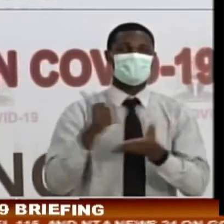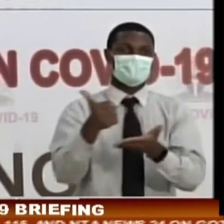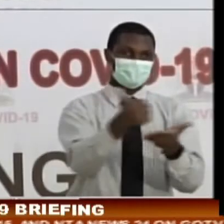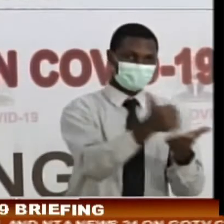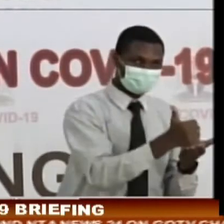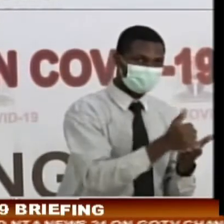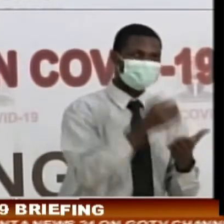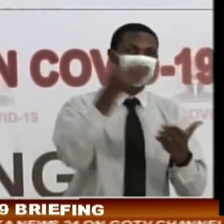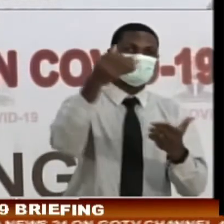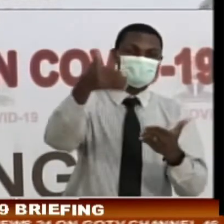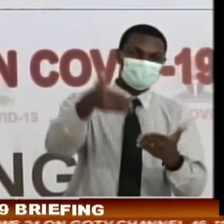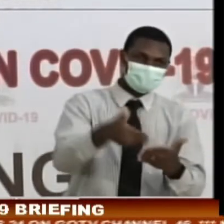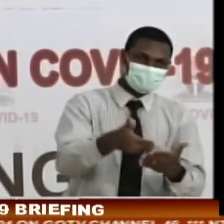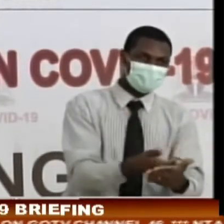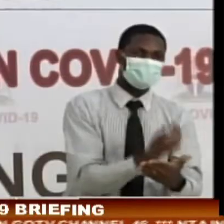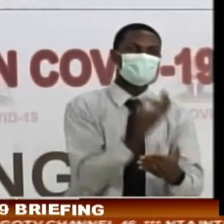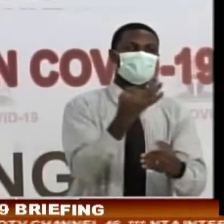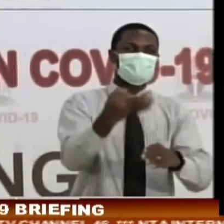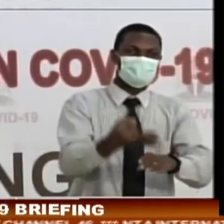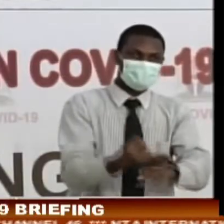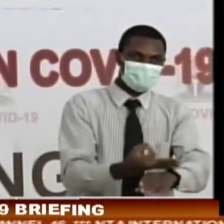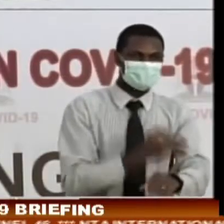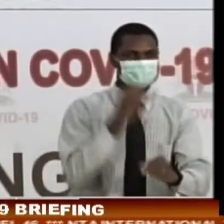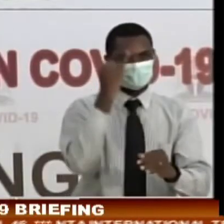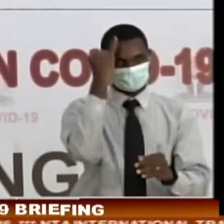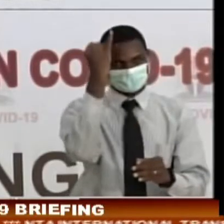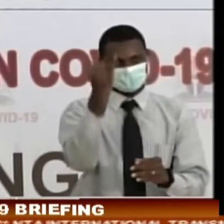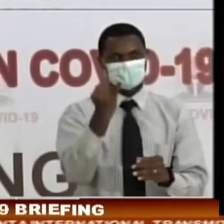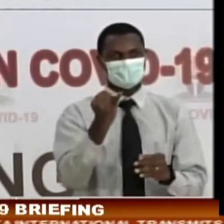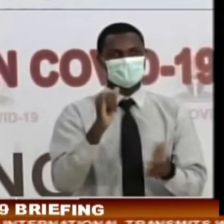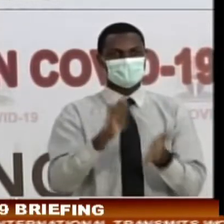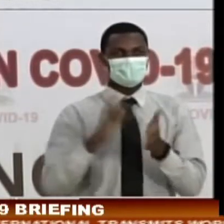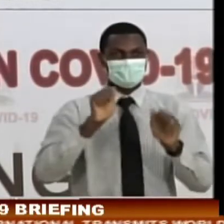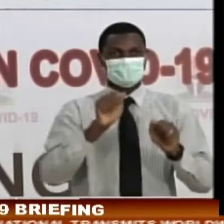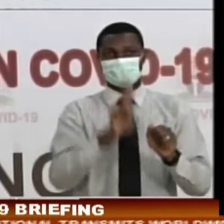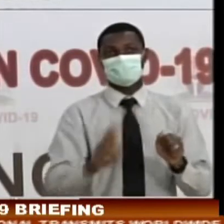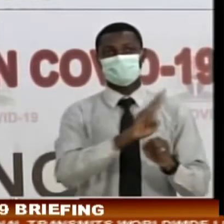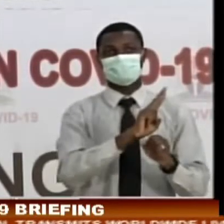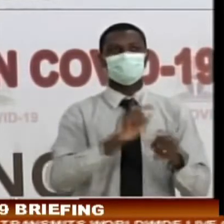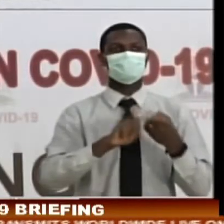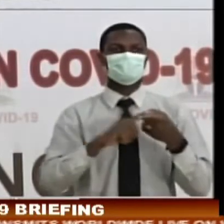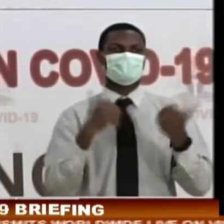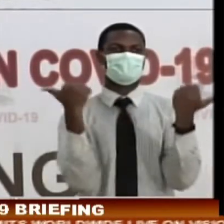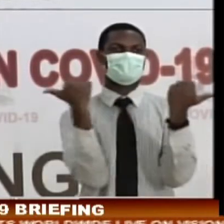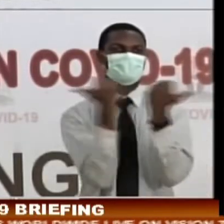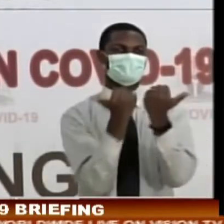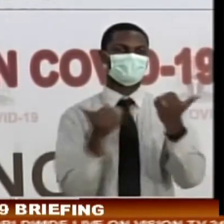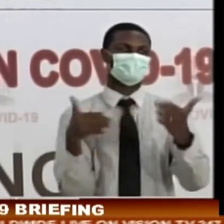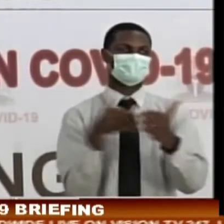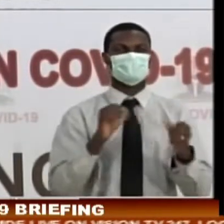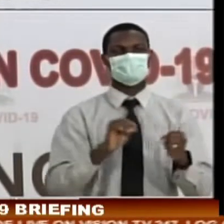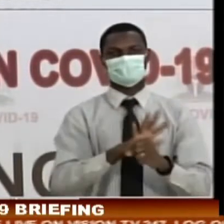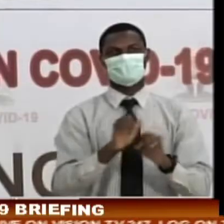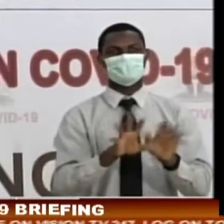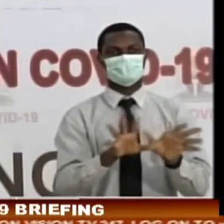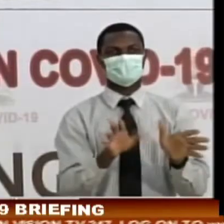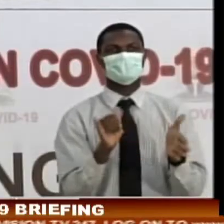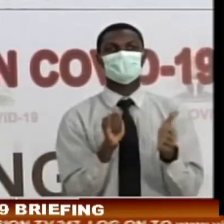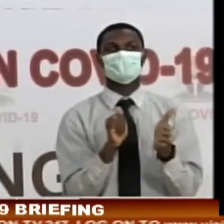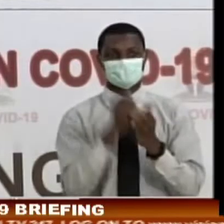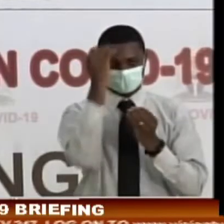to improve approved the fight against covid-19 the briefing was robust and very helpful in bringing